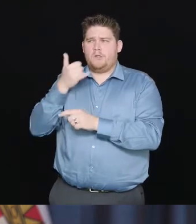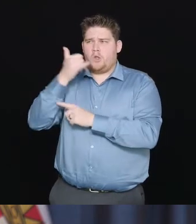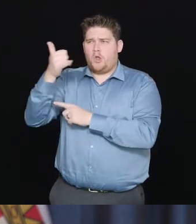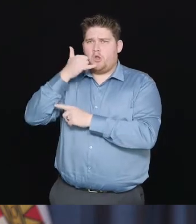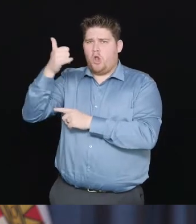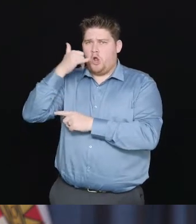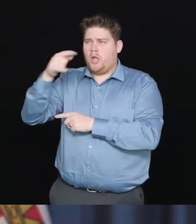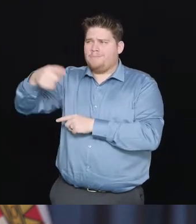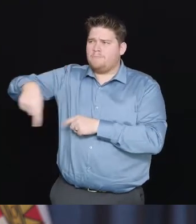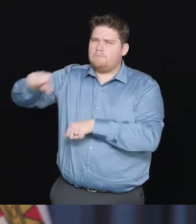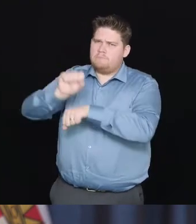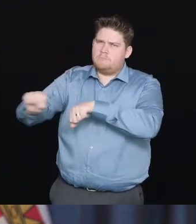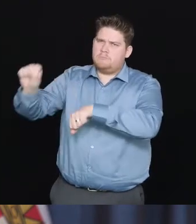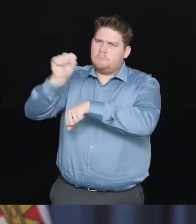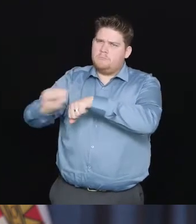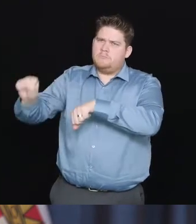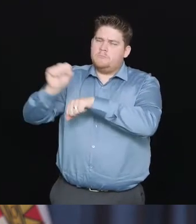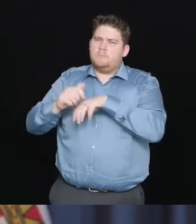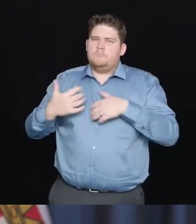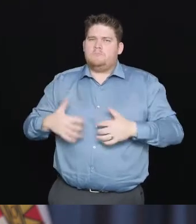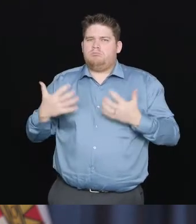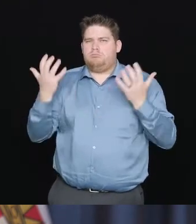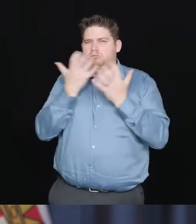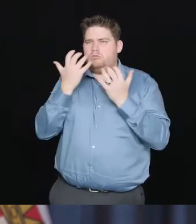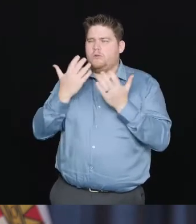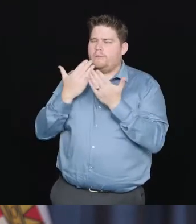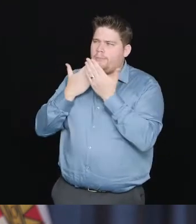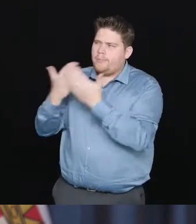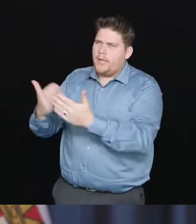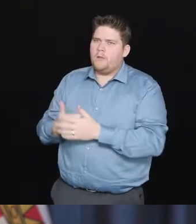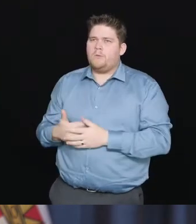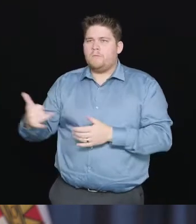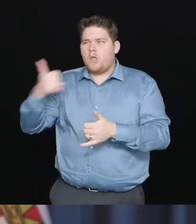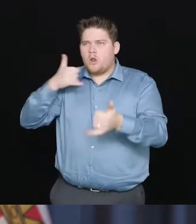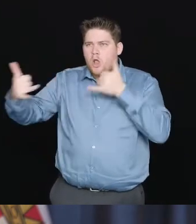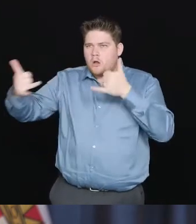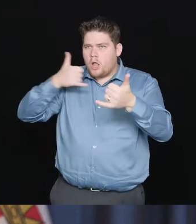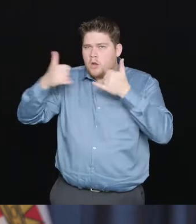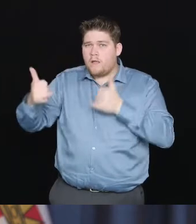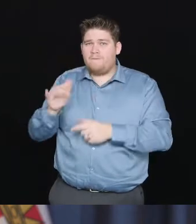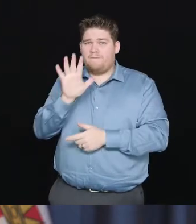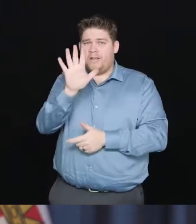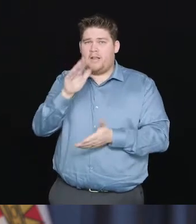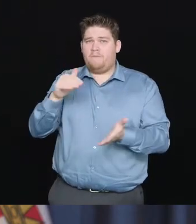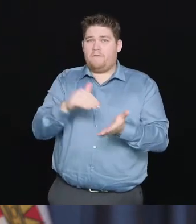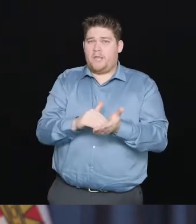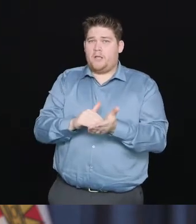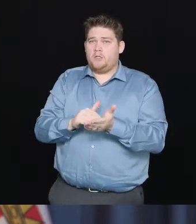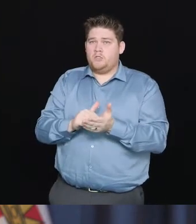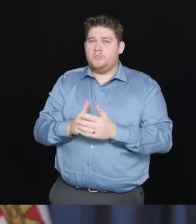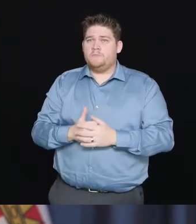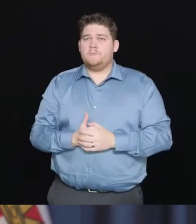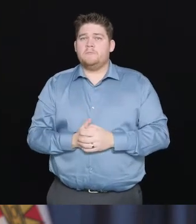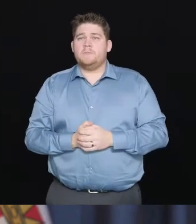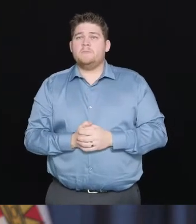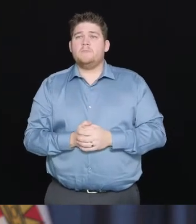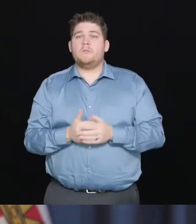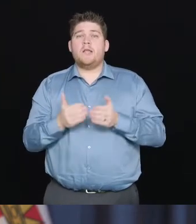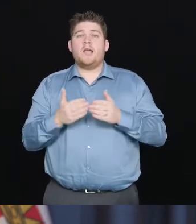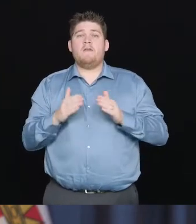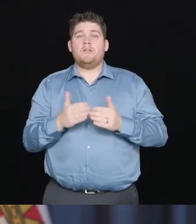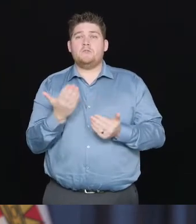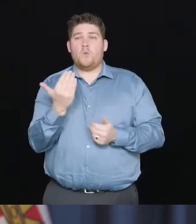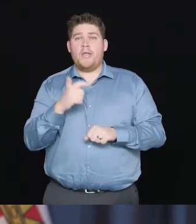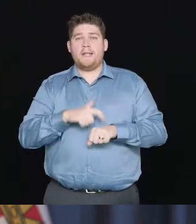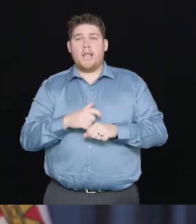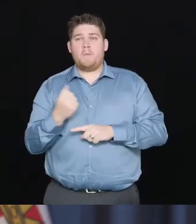5,070, and the average wait time yesterday was 5.3 minutes, which is reflects the extraordinary number of both new